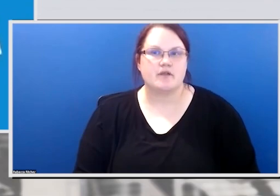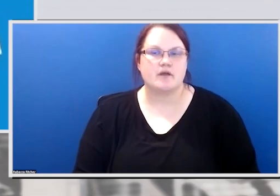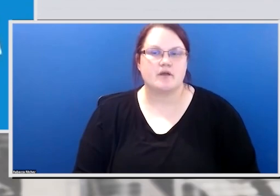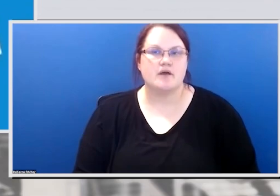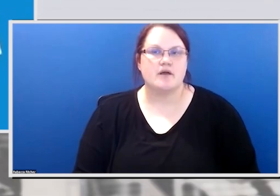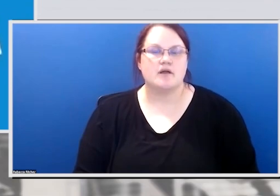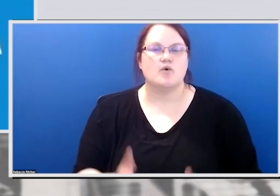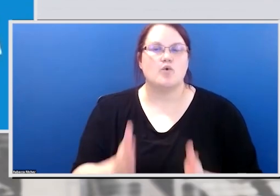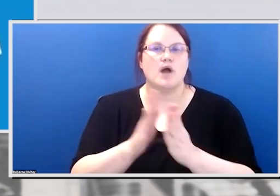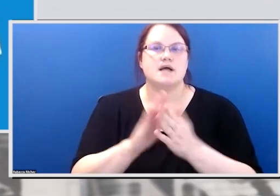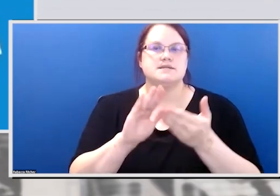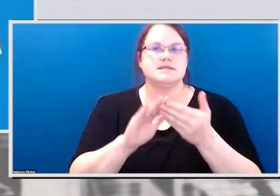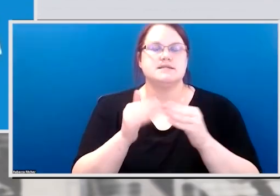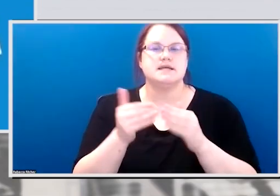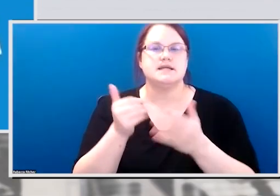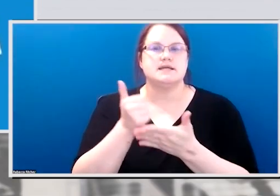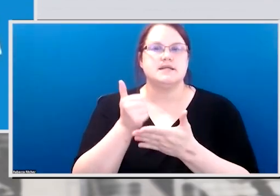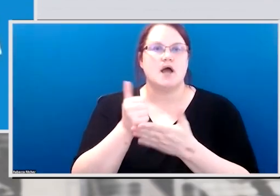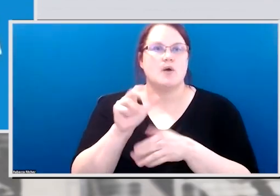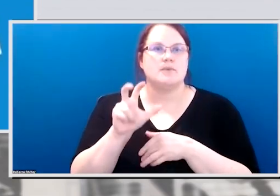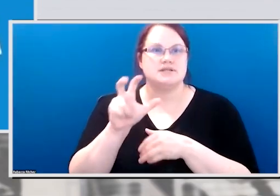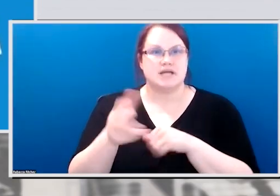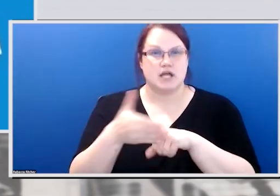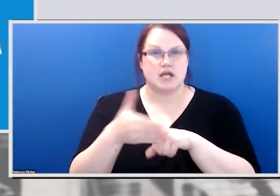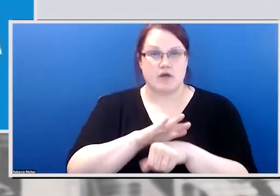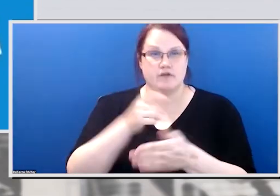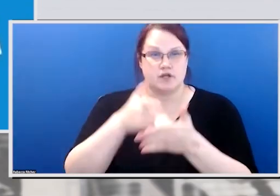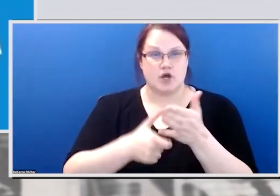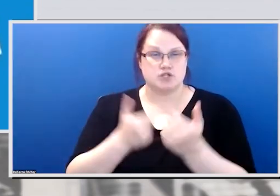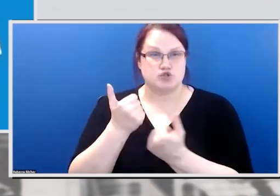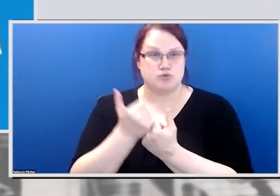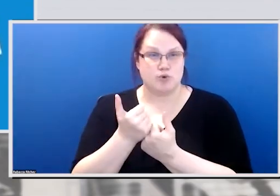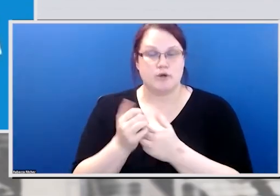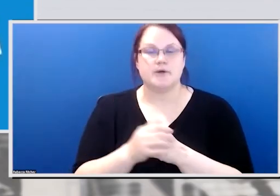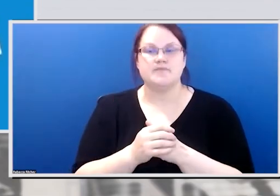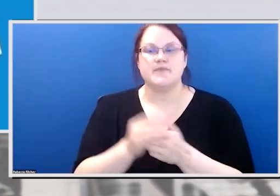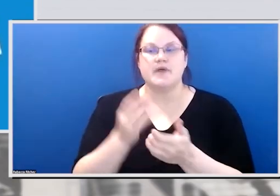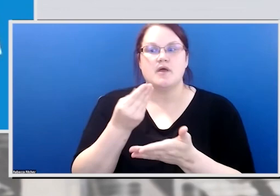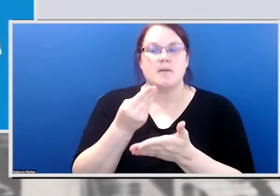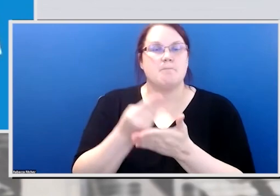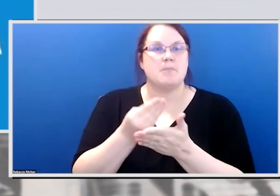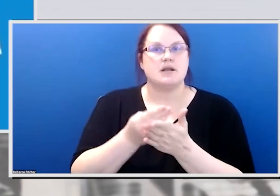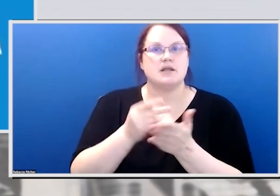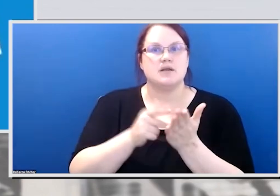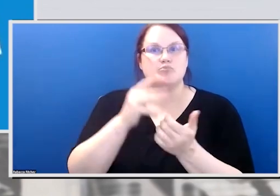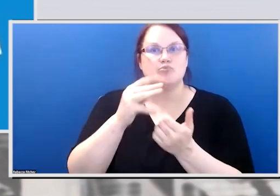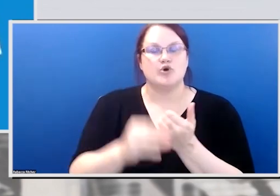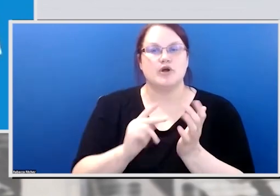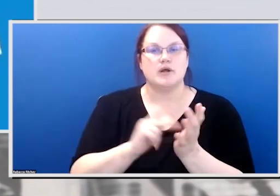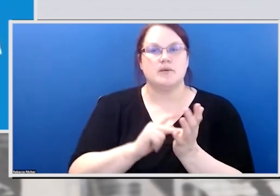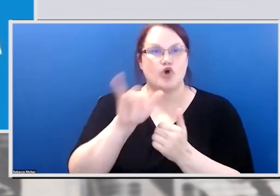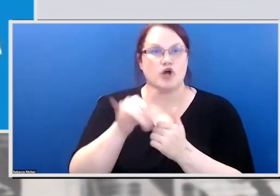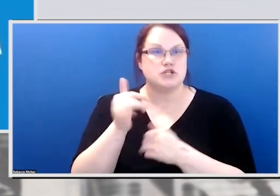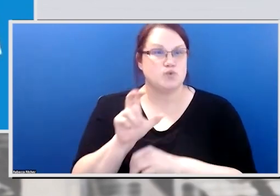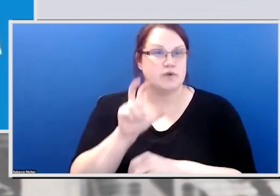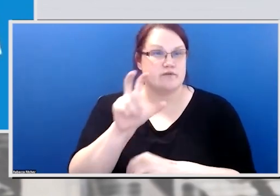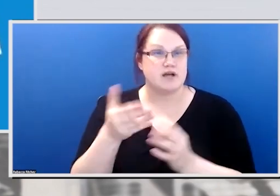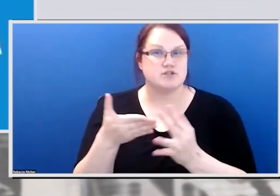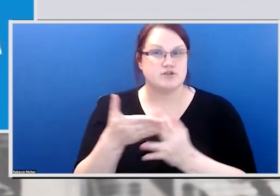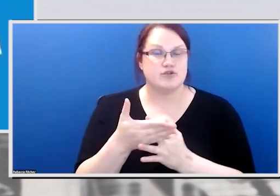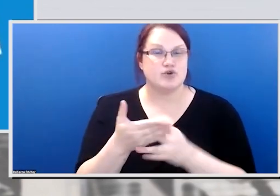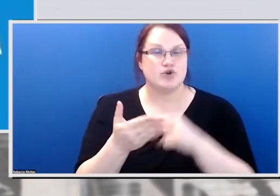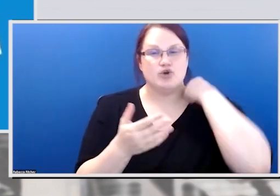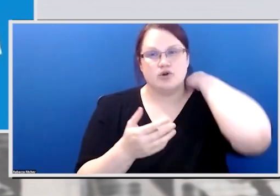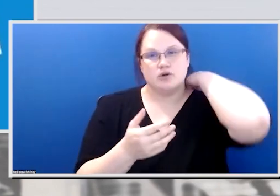city to help invest in us to help cover our costs to support the monies that and the programs and projects that we invest in through the capital budget